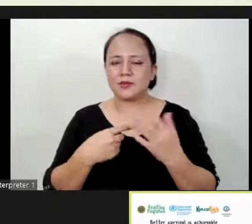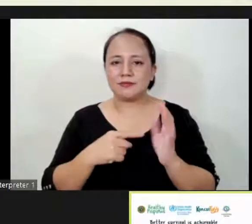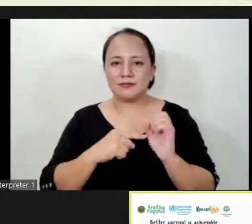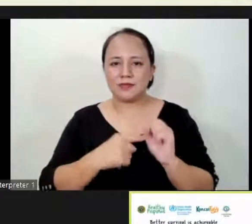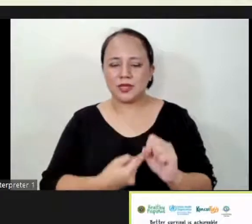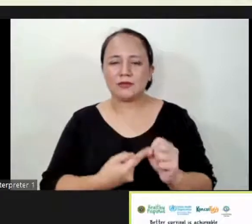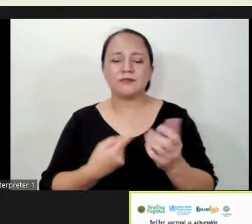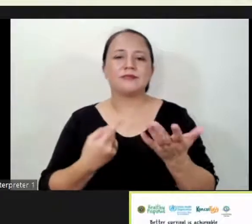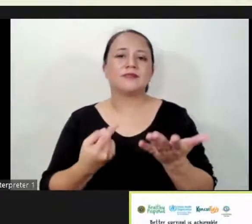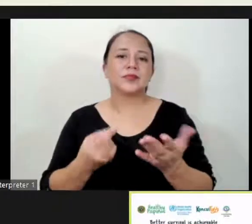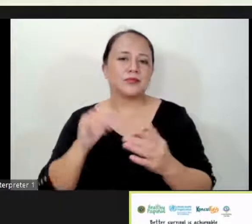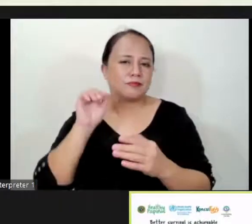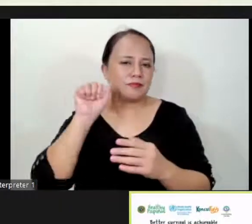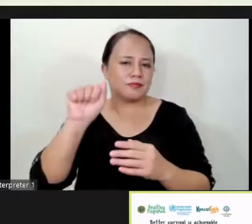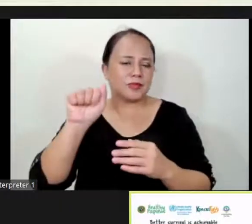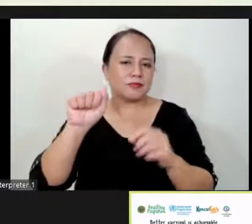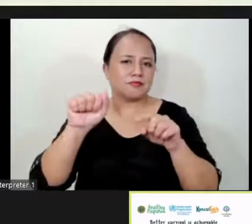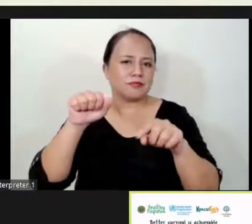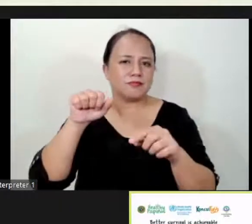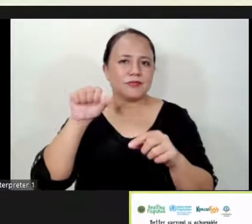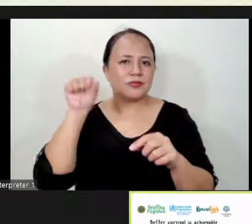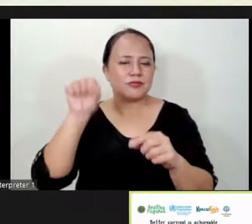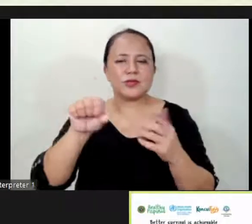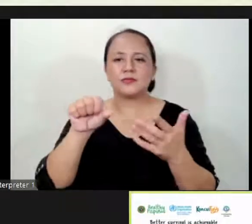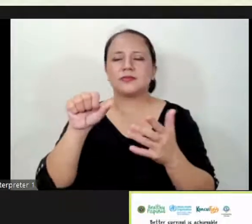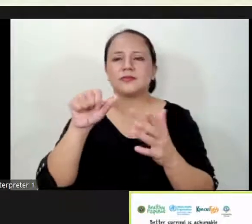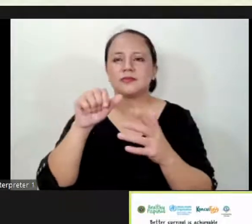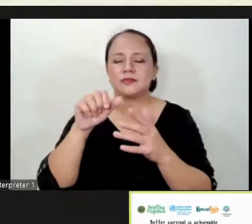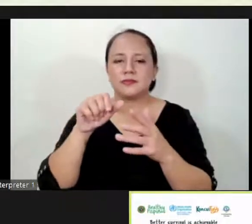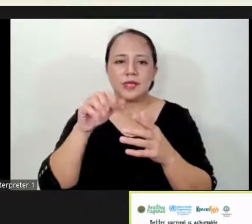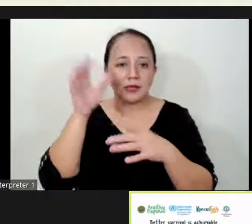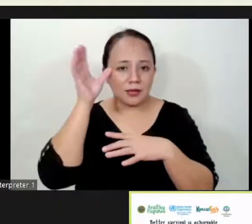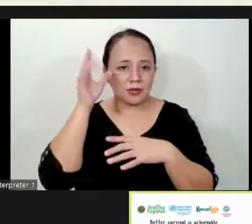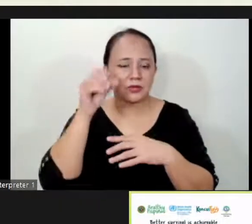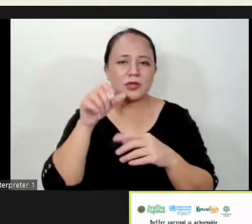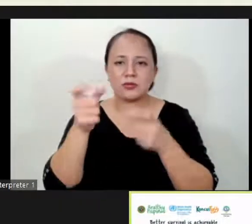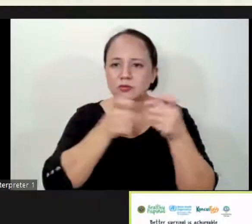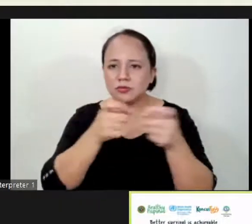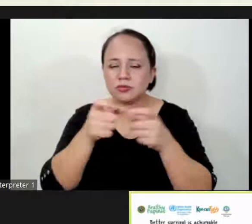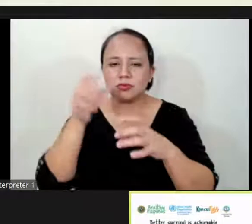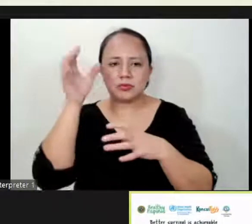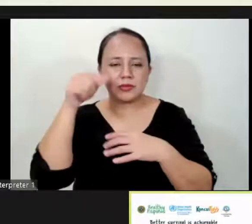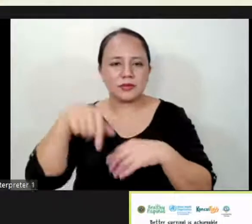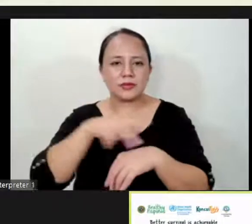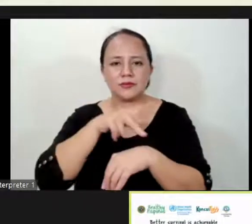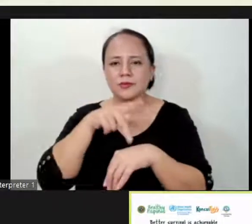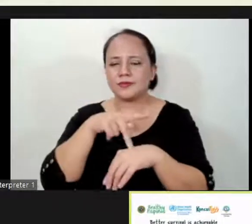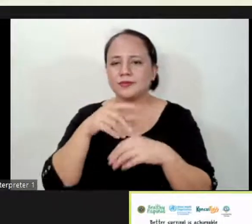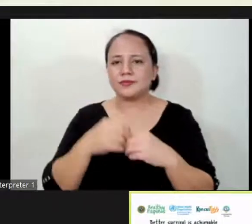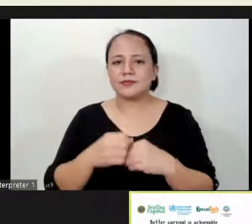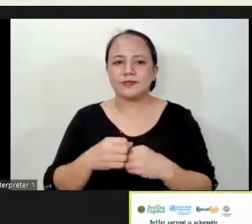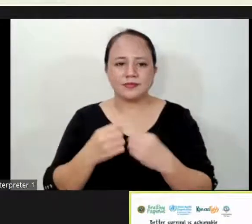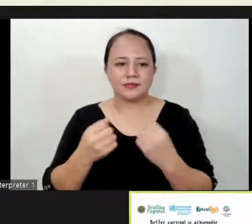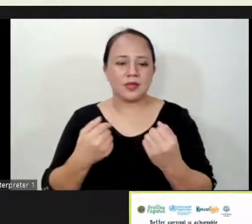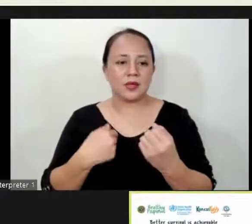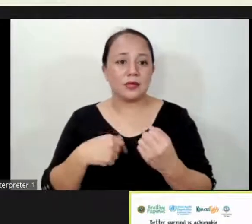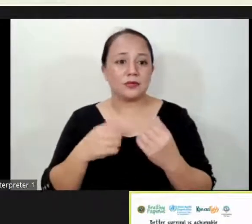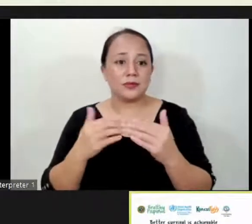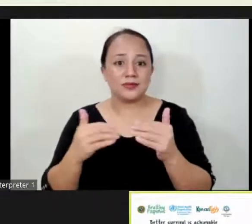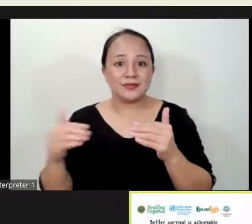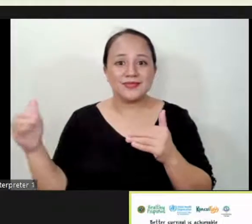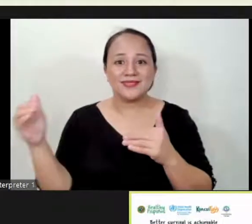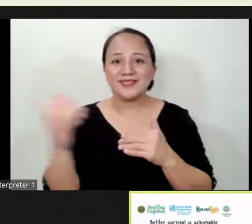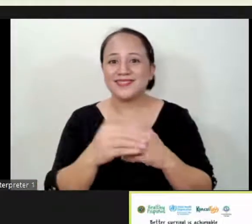to fight cancer and control cancer in the Philippines more strongly. We are ahead of